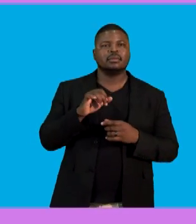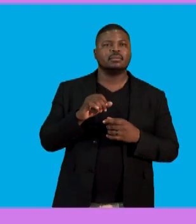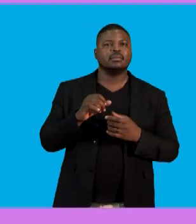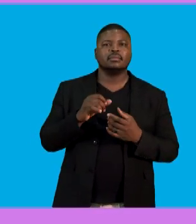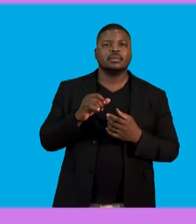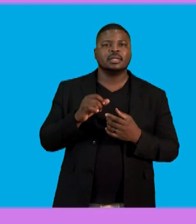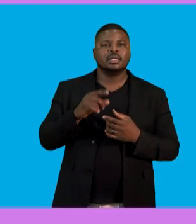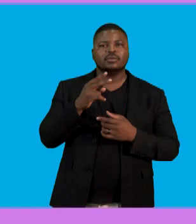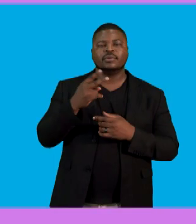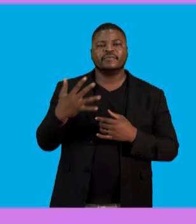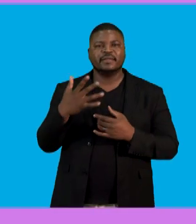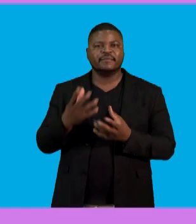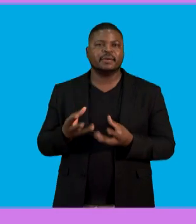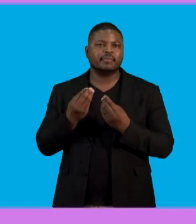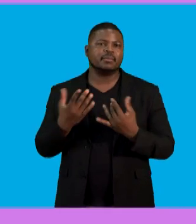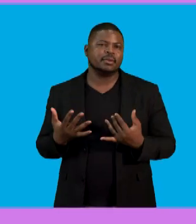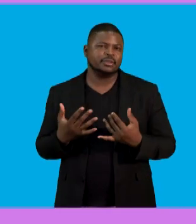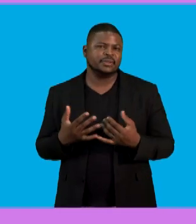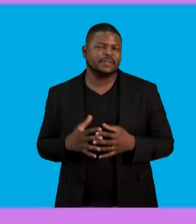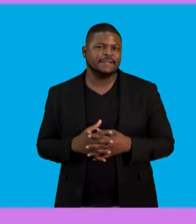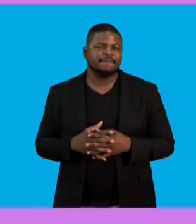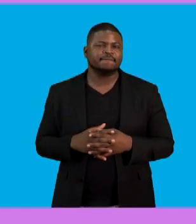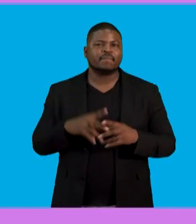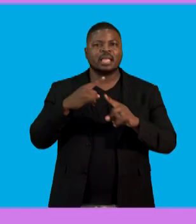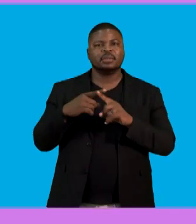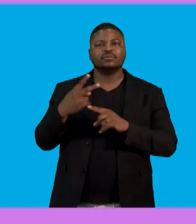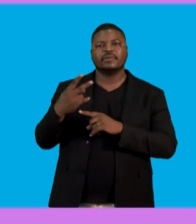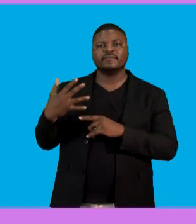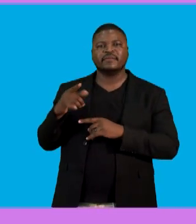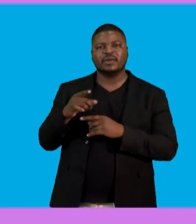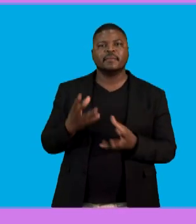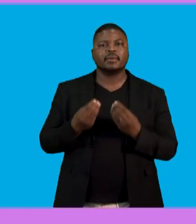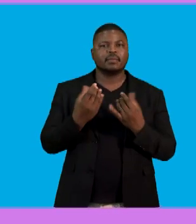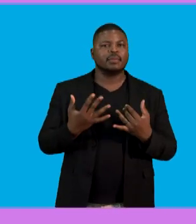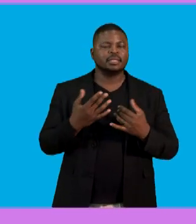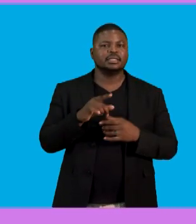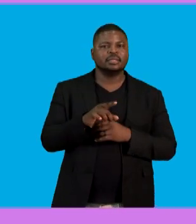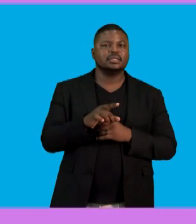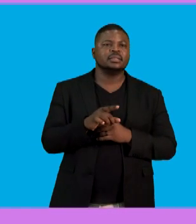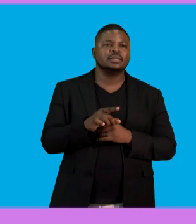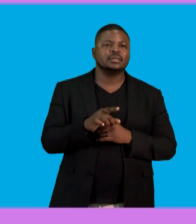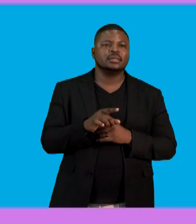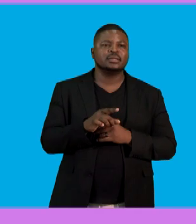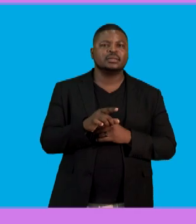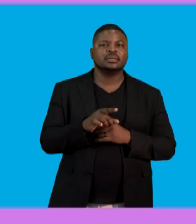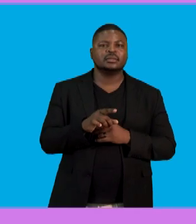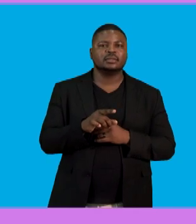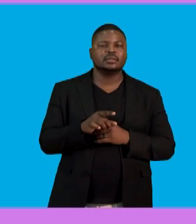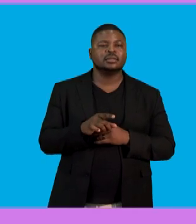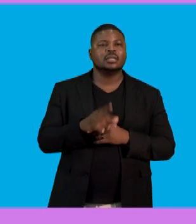get? We are getting 375. So it means he will need